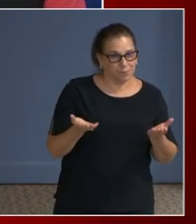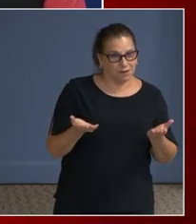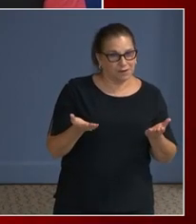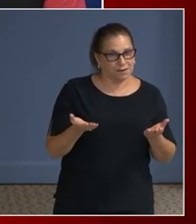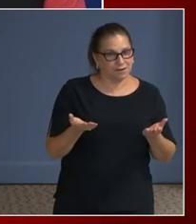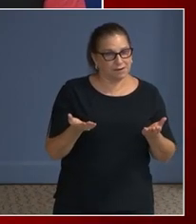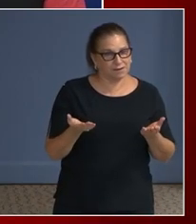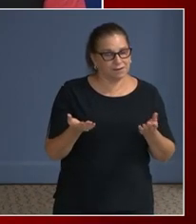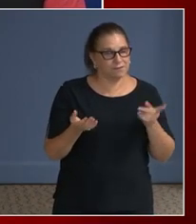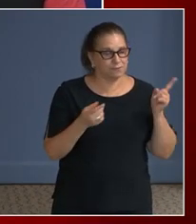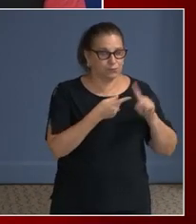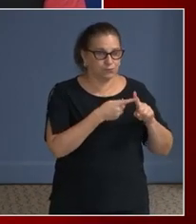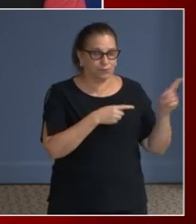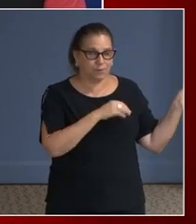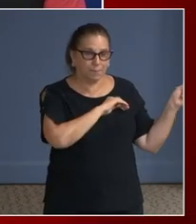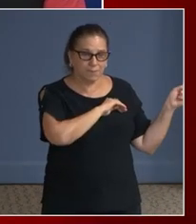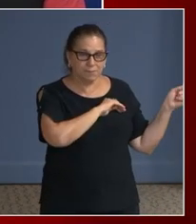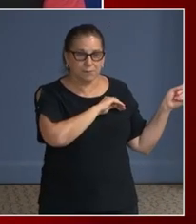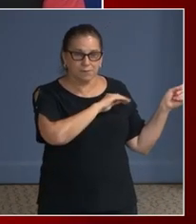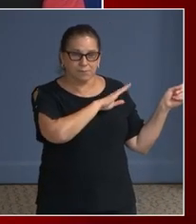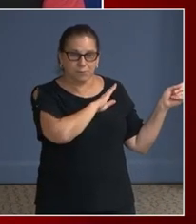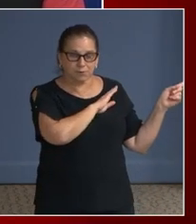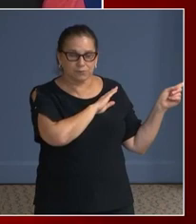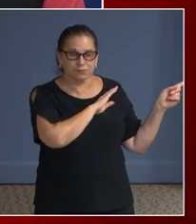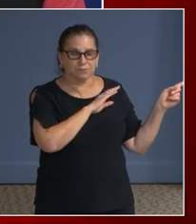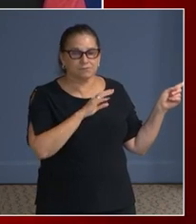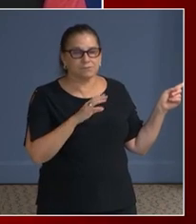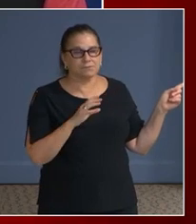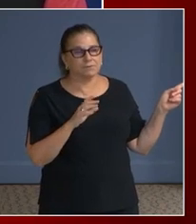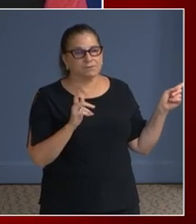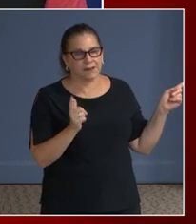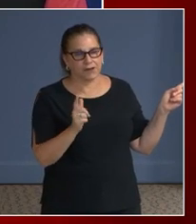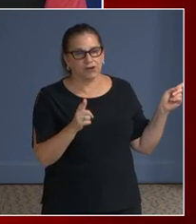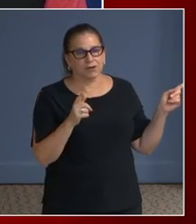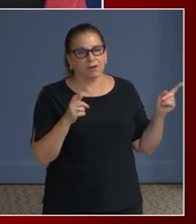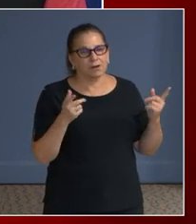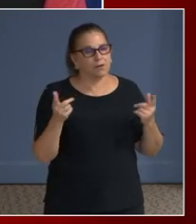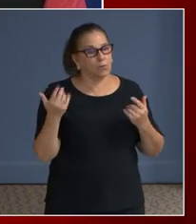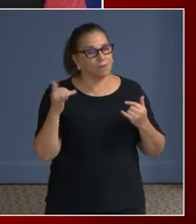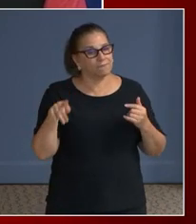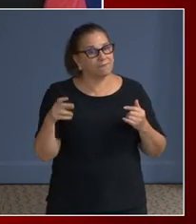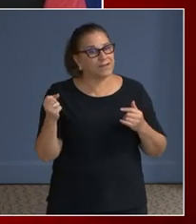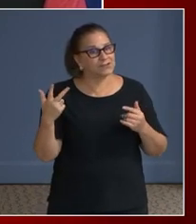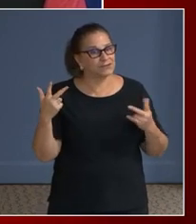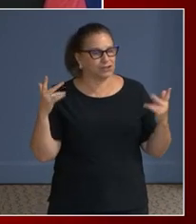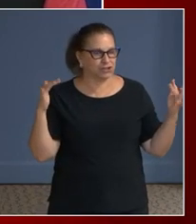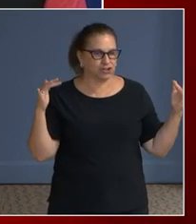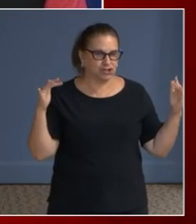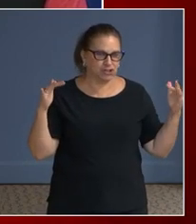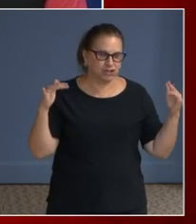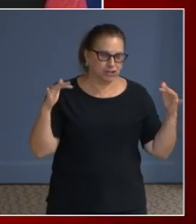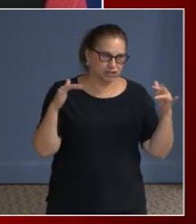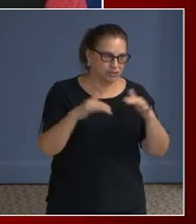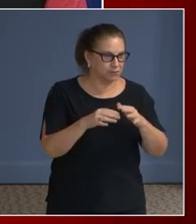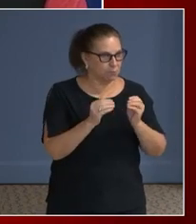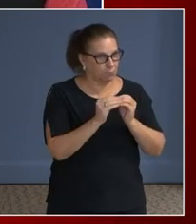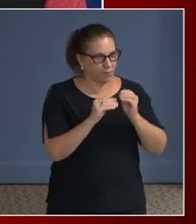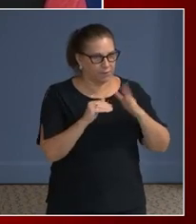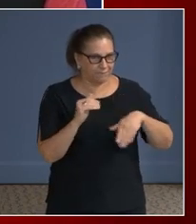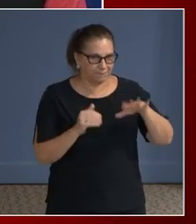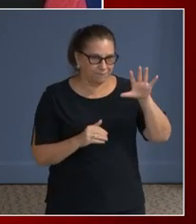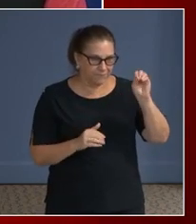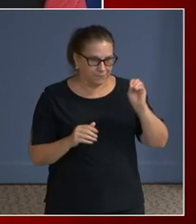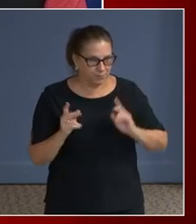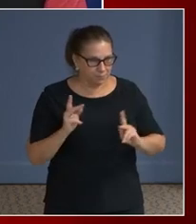having a different level of telework, would increase capacities at some of the indoor activities that we are having.